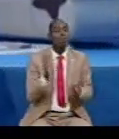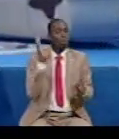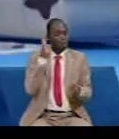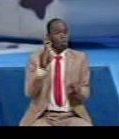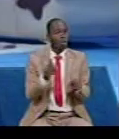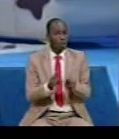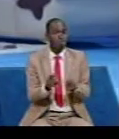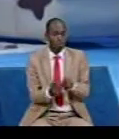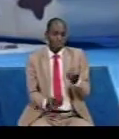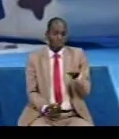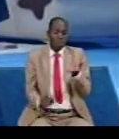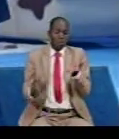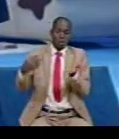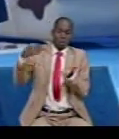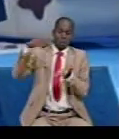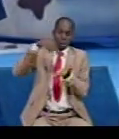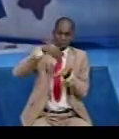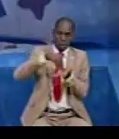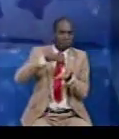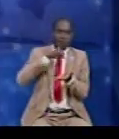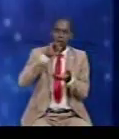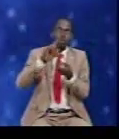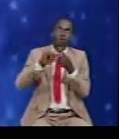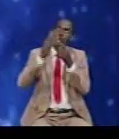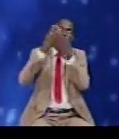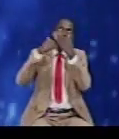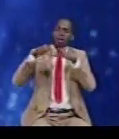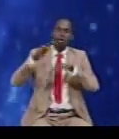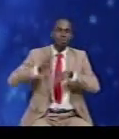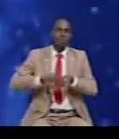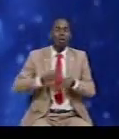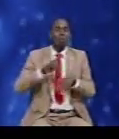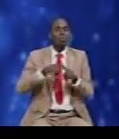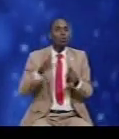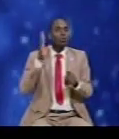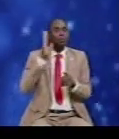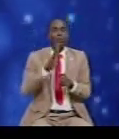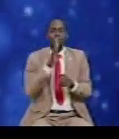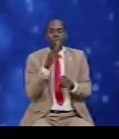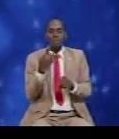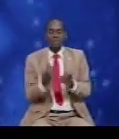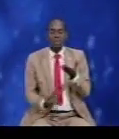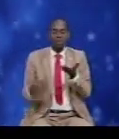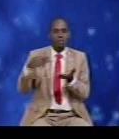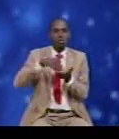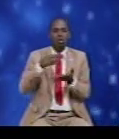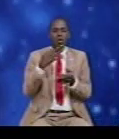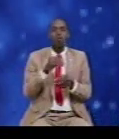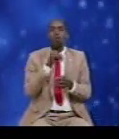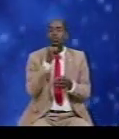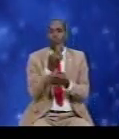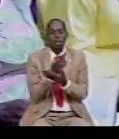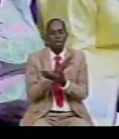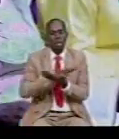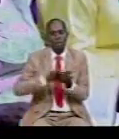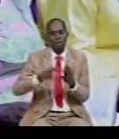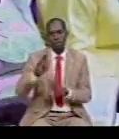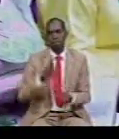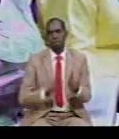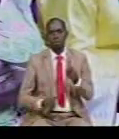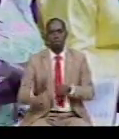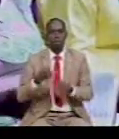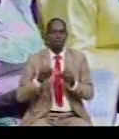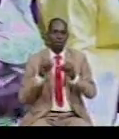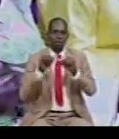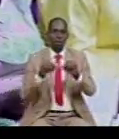the resurrection of the unjust, the resurrection of the unrighteous. Look at verse 3 here. In verse 3 it